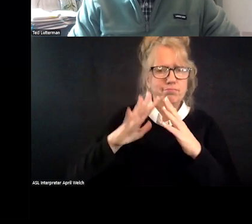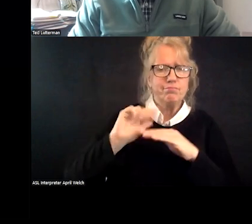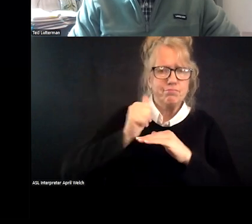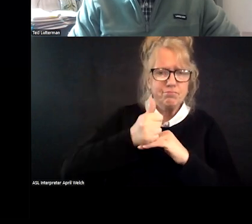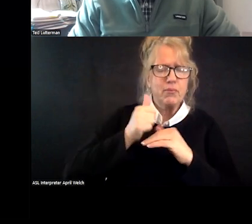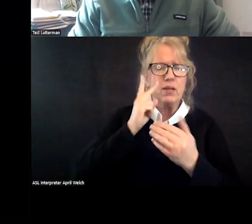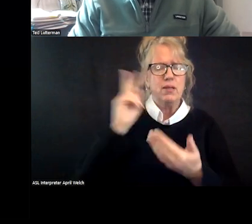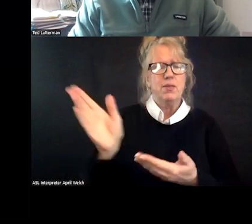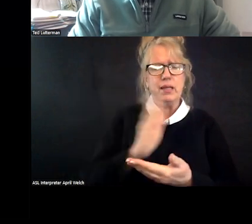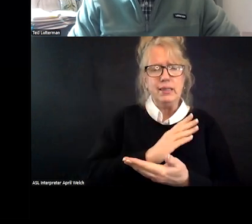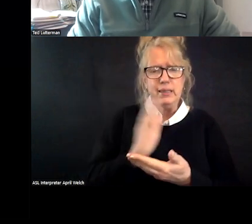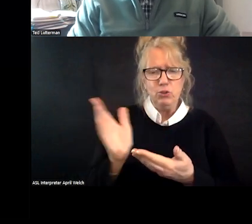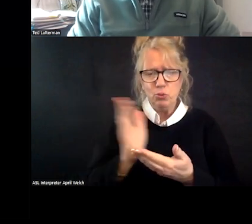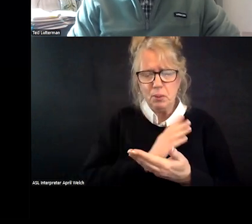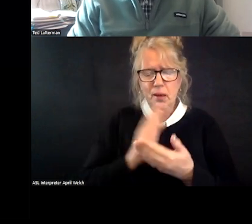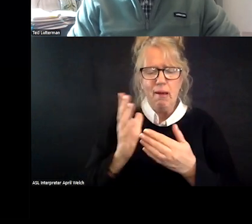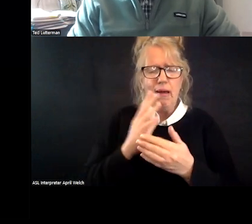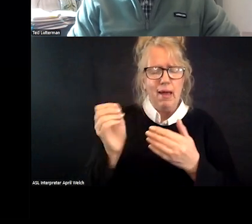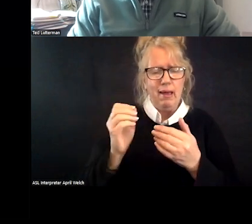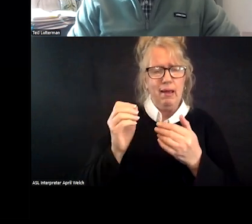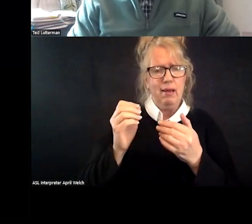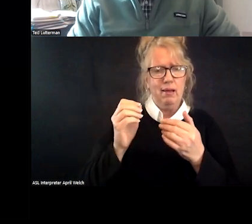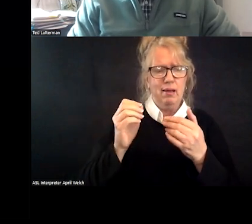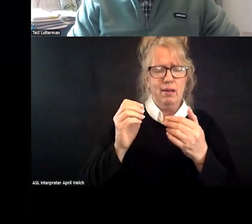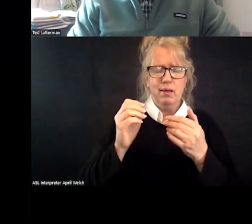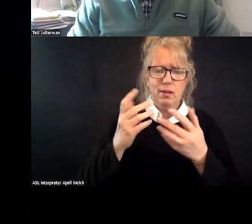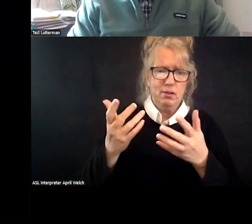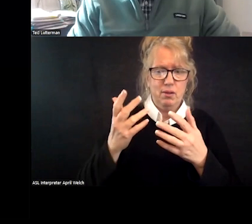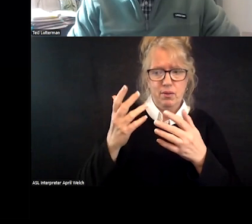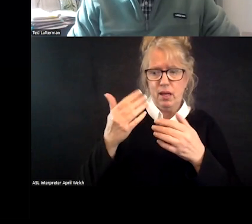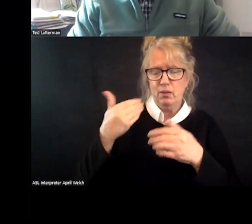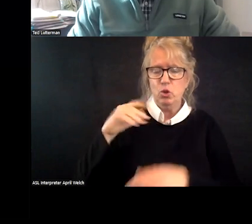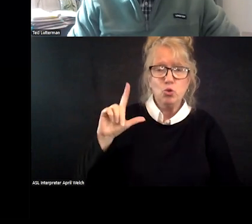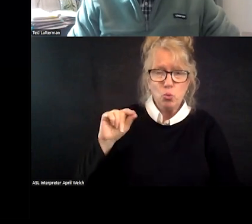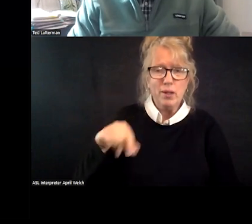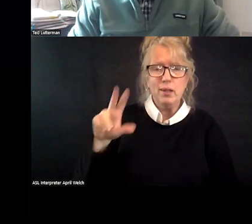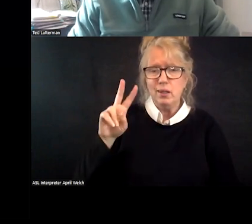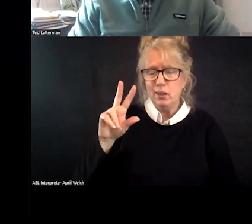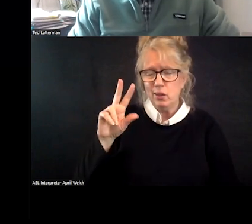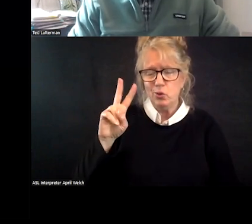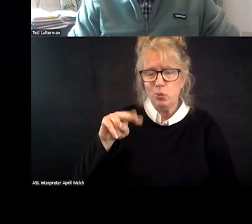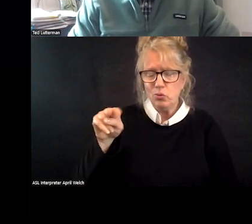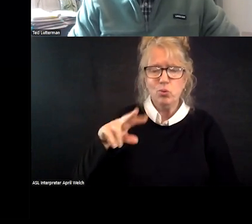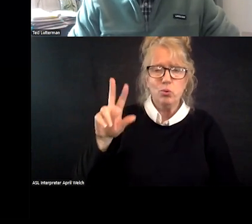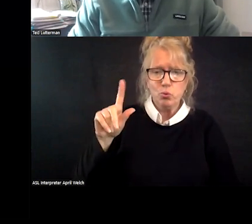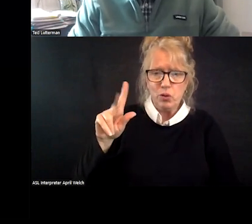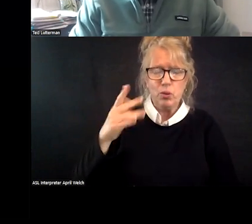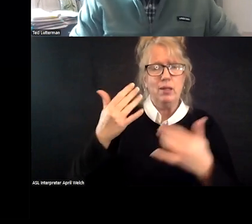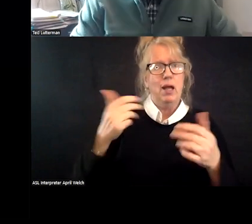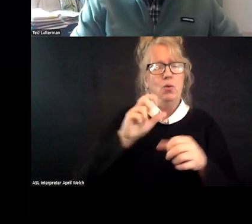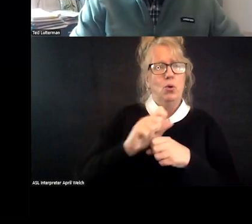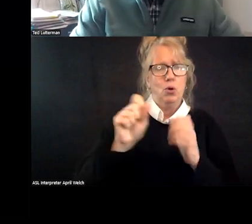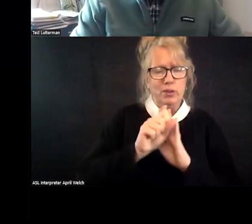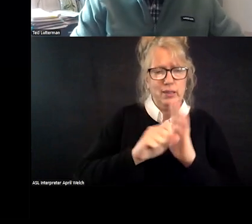crisis continuum. We've done this for 2020, 22, 23, and we're currently working with states to